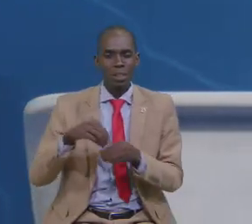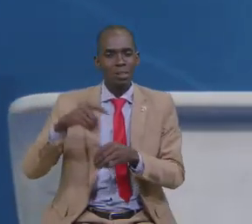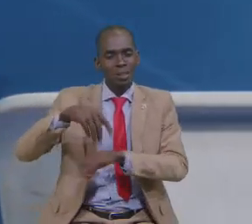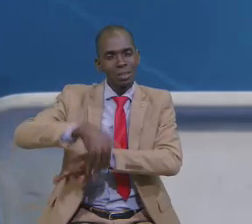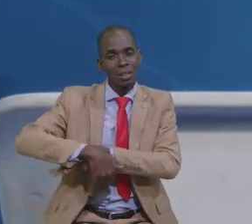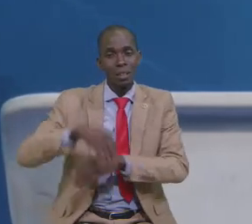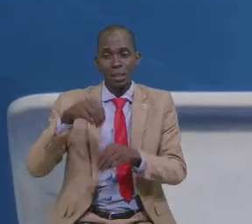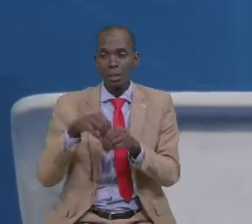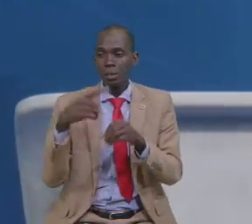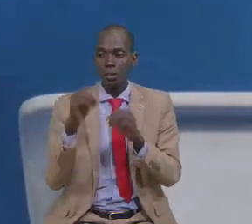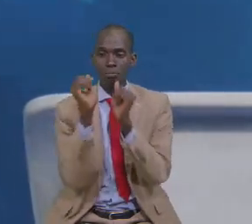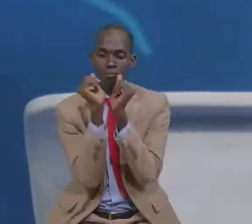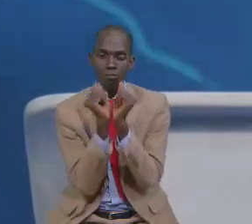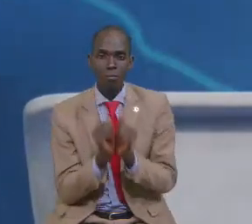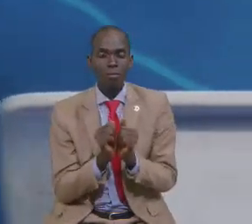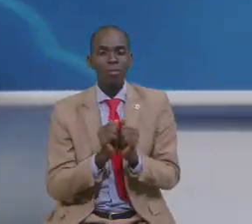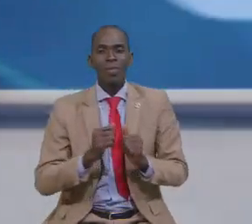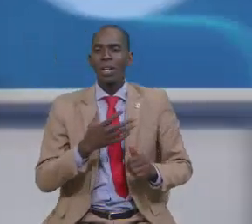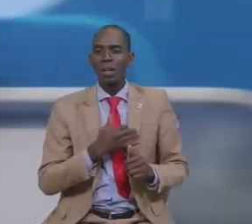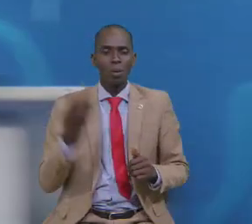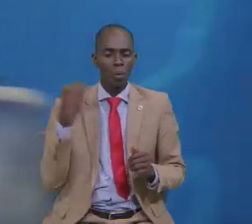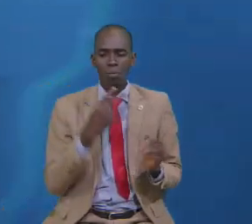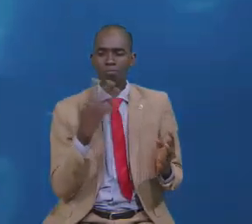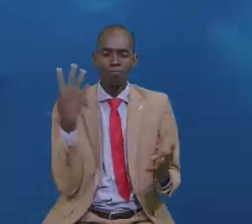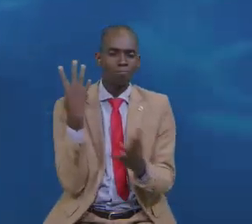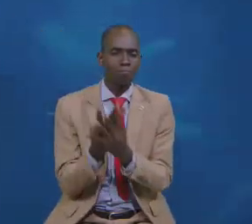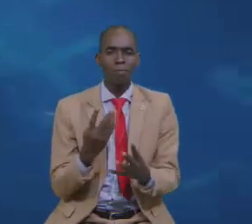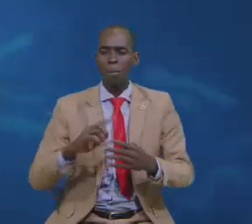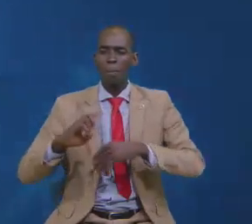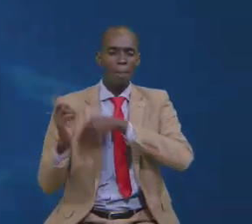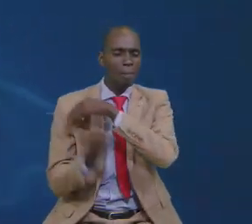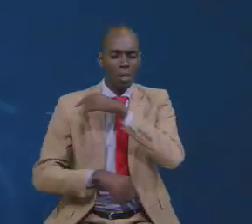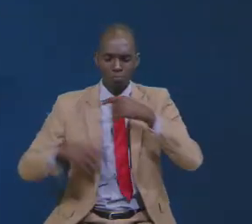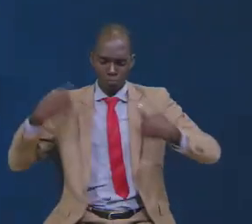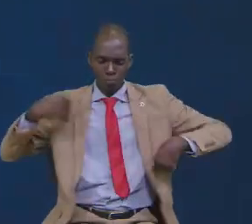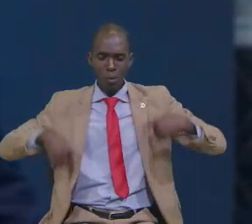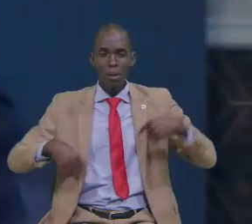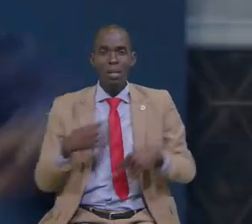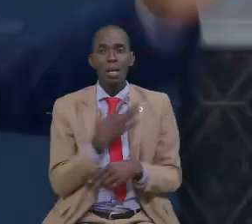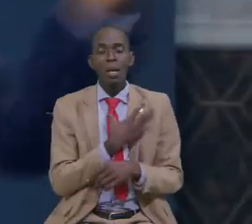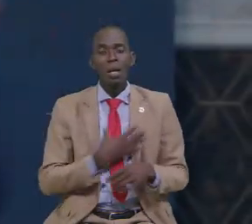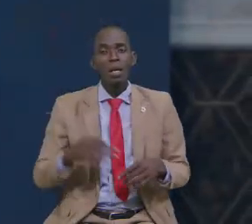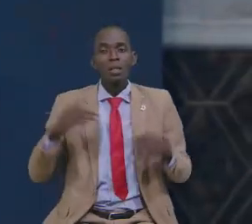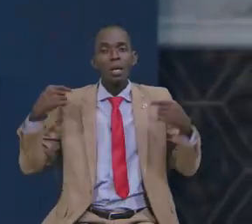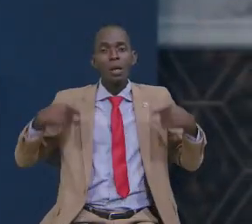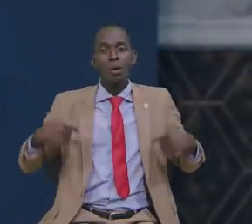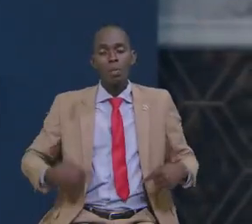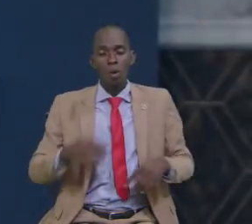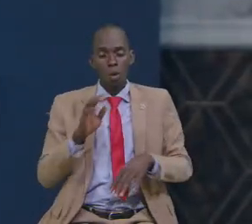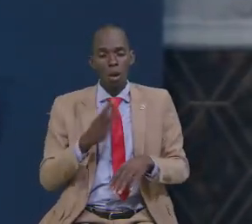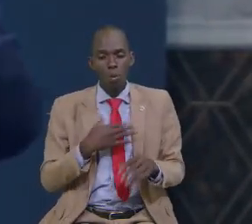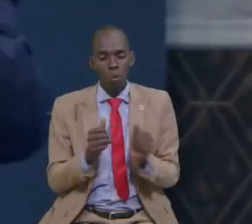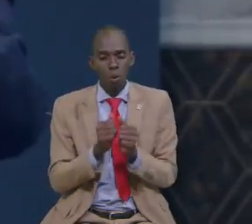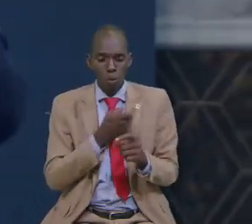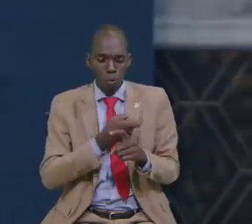incarcerated condemned and they are beating them the pain and the sight of the woods was still